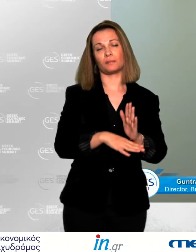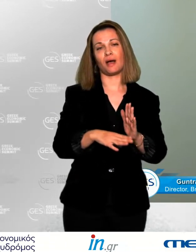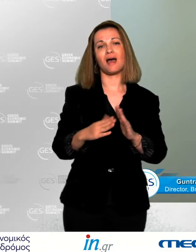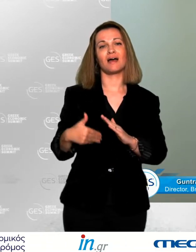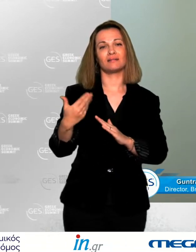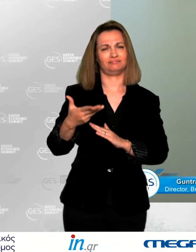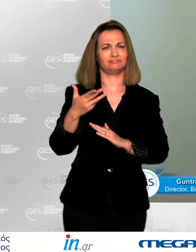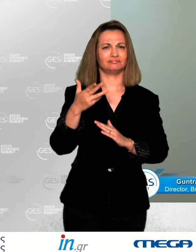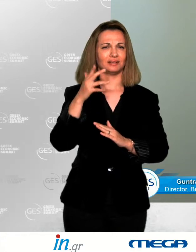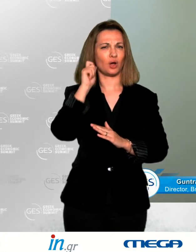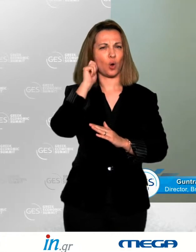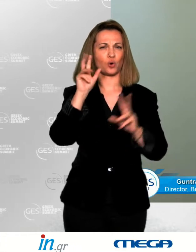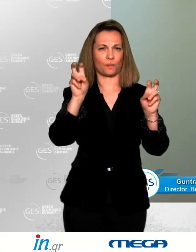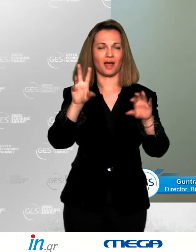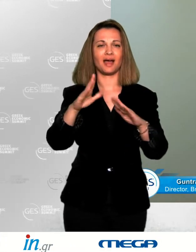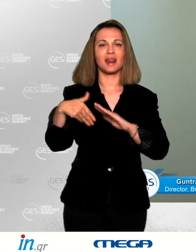for,